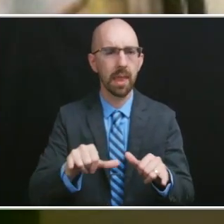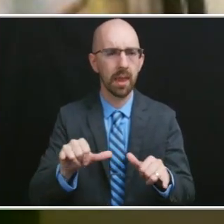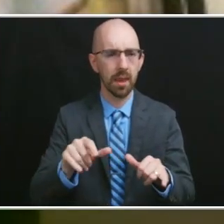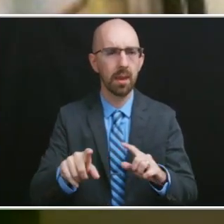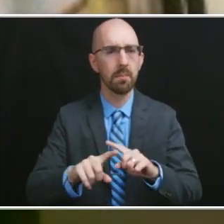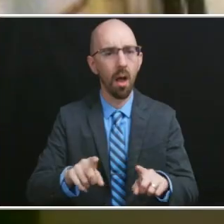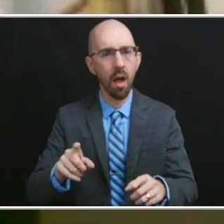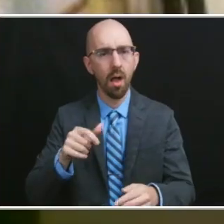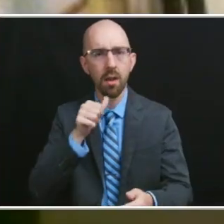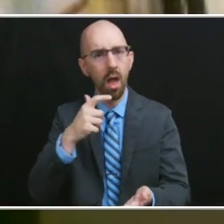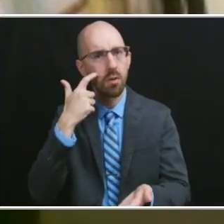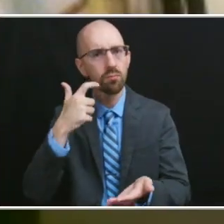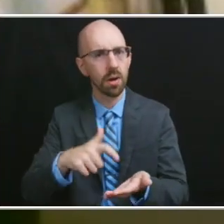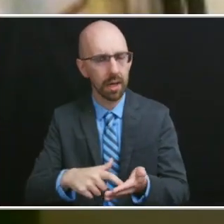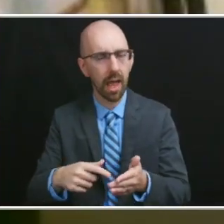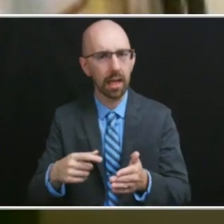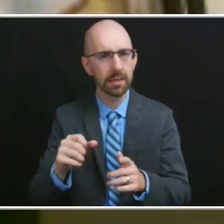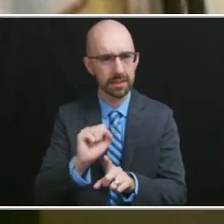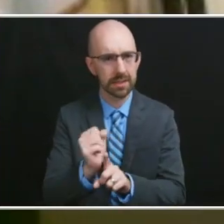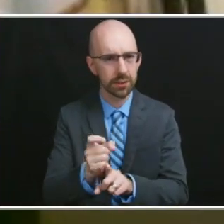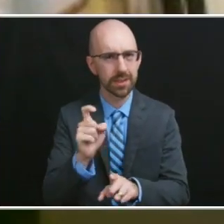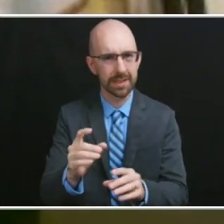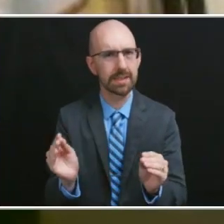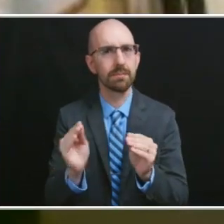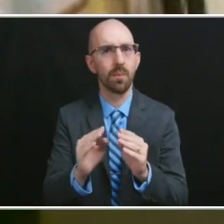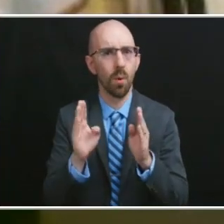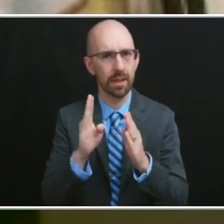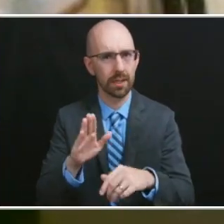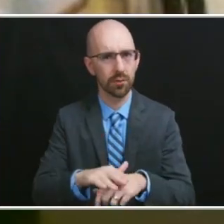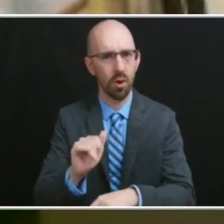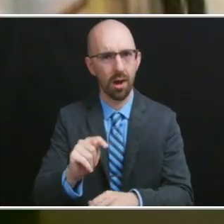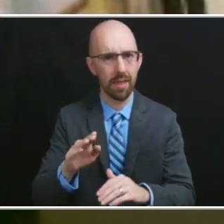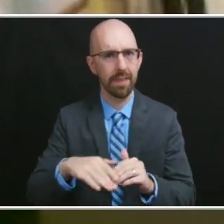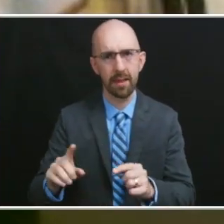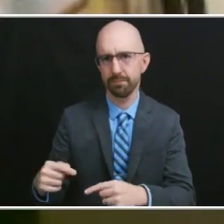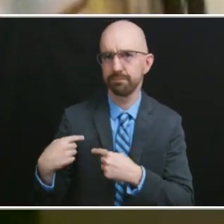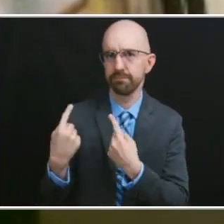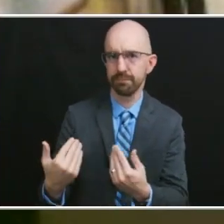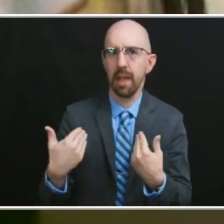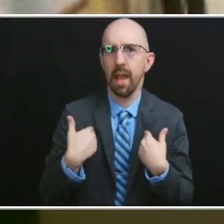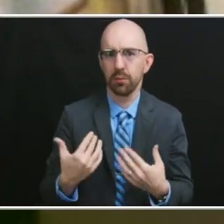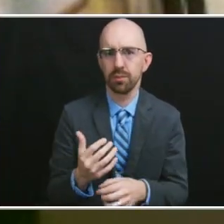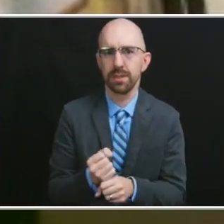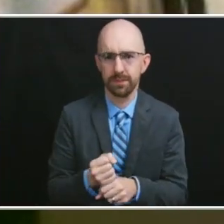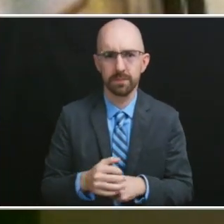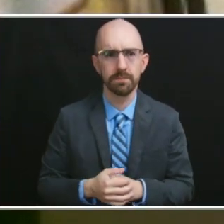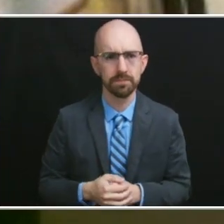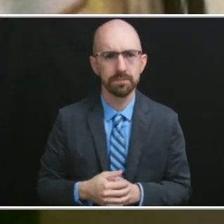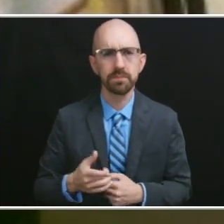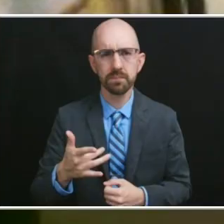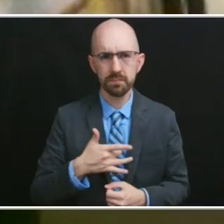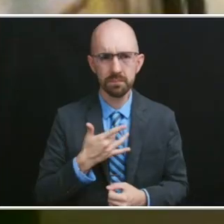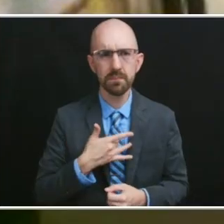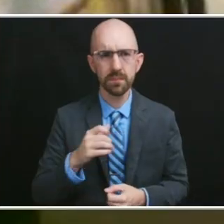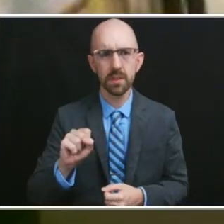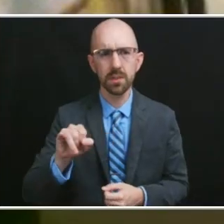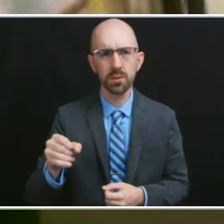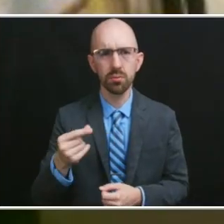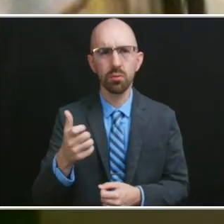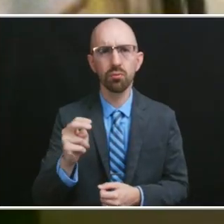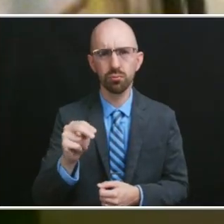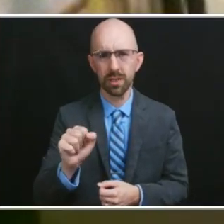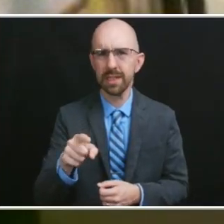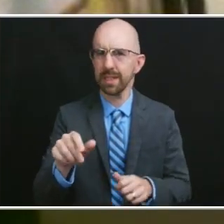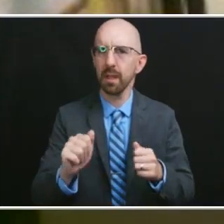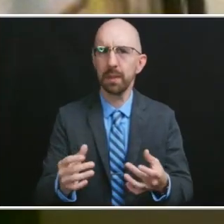condition that deserves far more attention than it has received in the past. Diagnosing Sjögren's can be quite tricky because